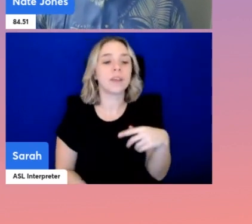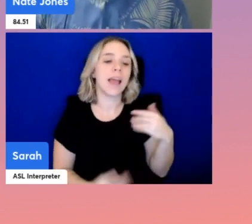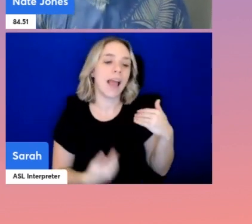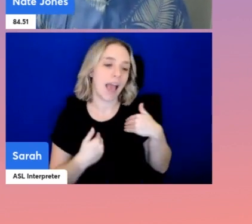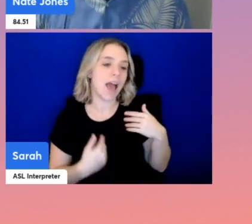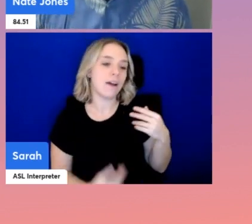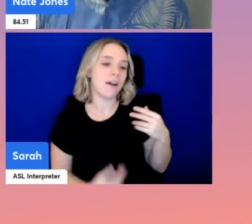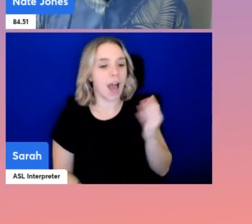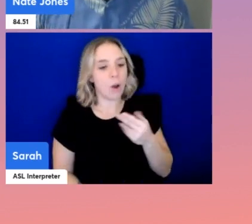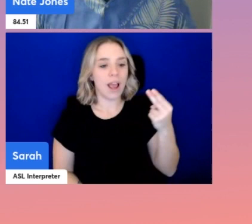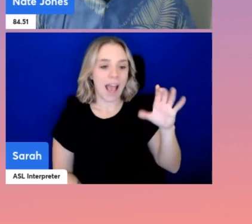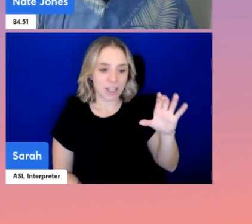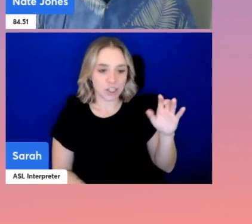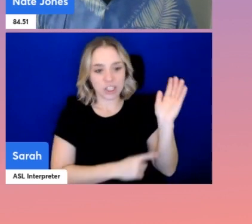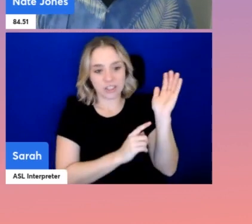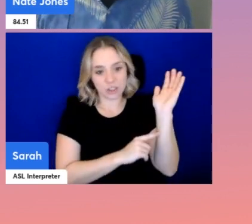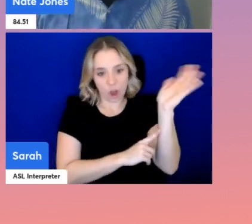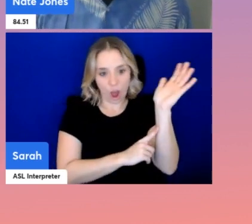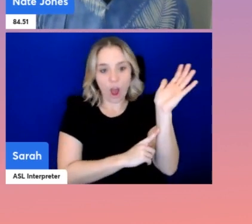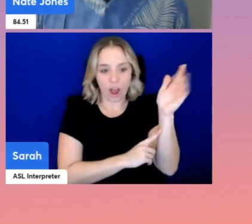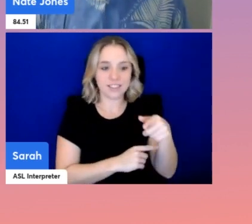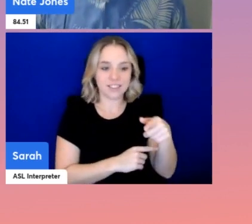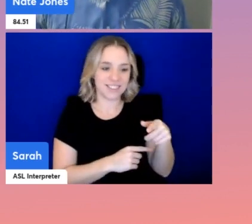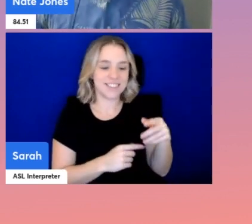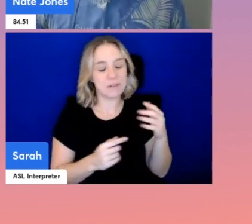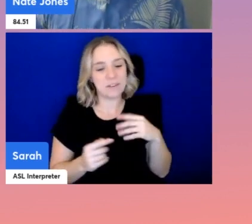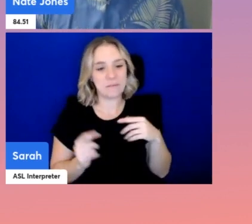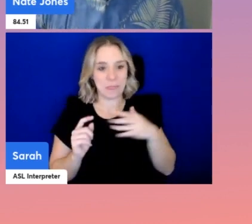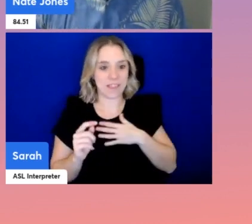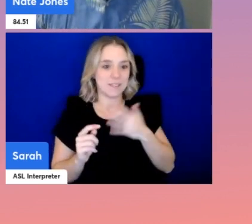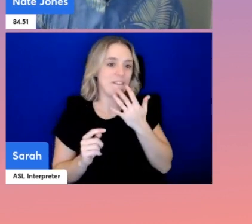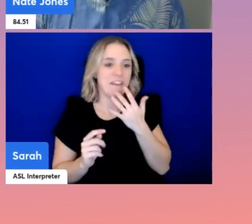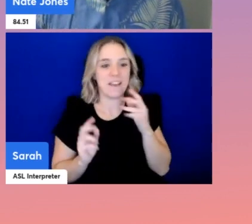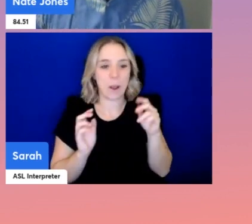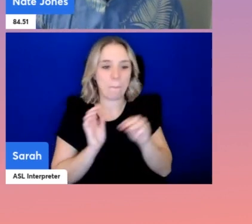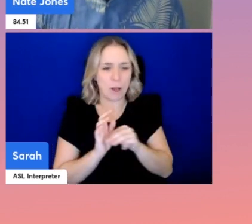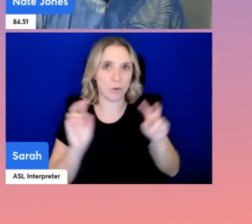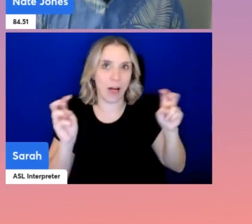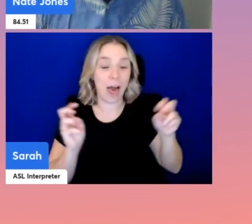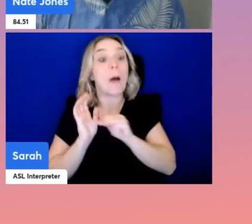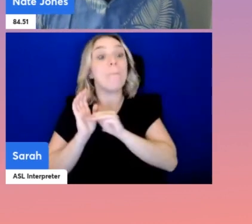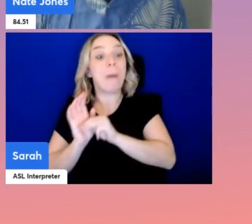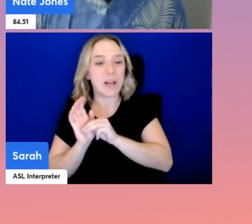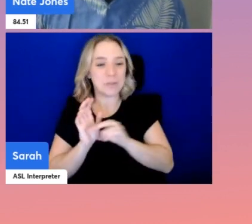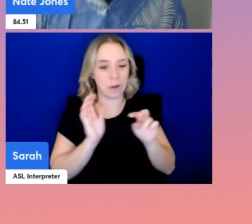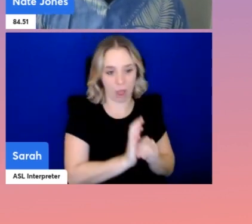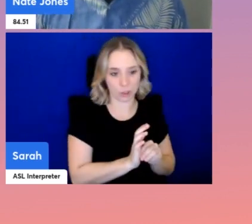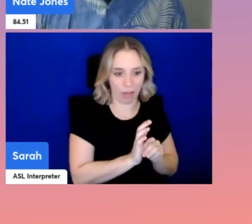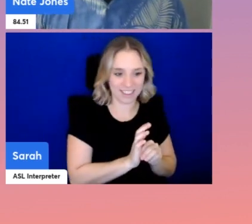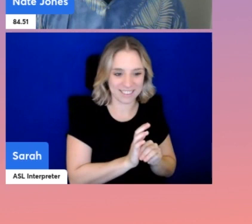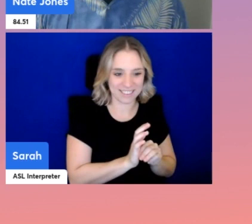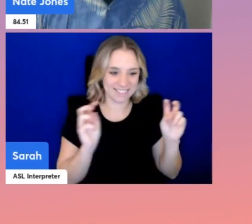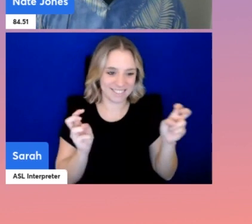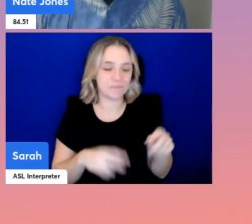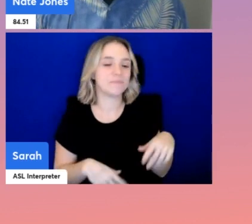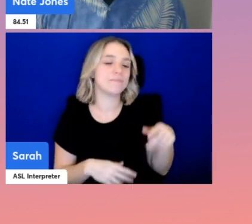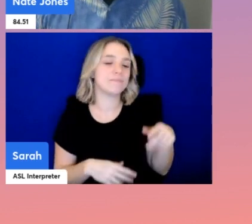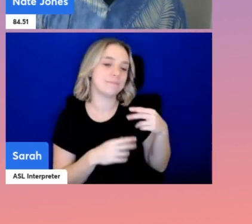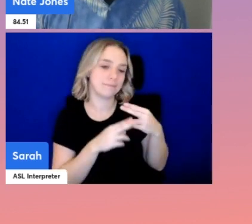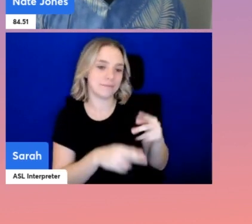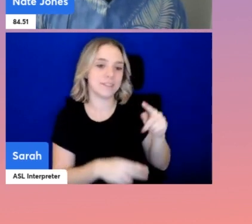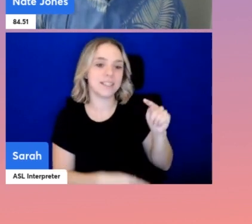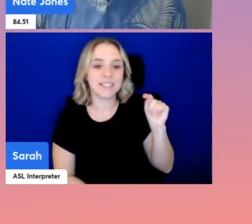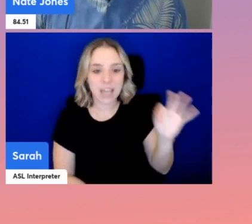we're calling my favorite module the module, right? We're giving it a name here. So we call it Terraform Azure RM